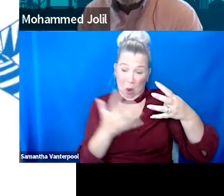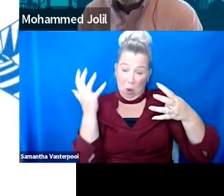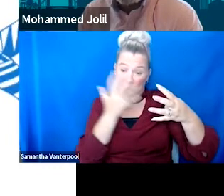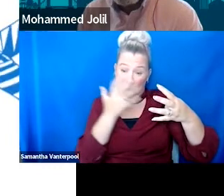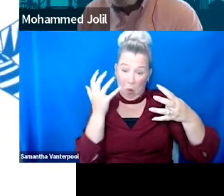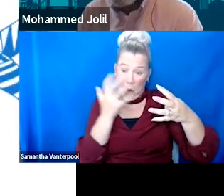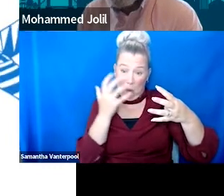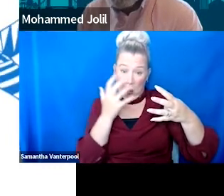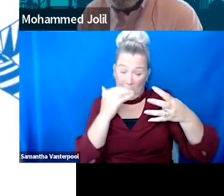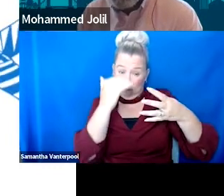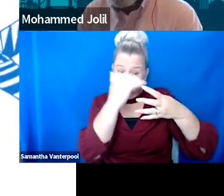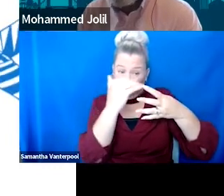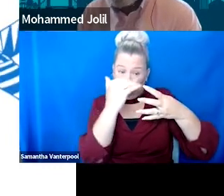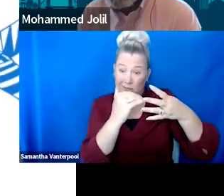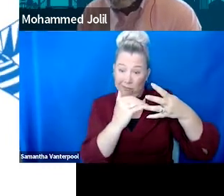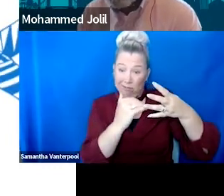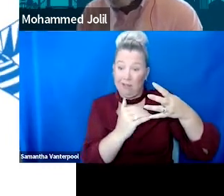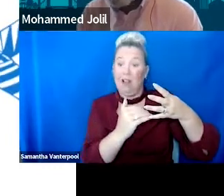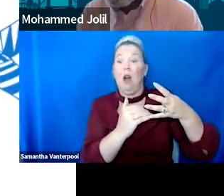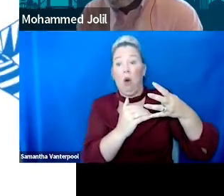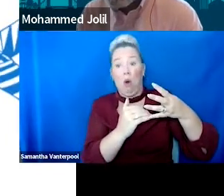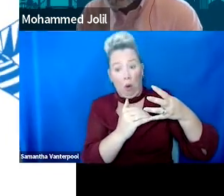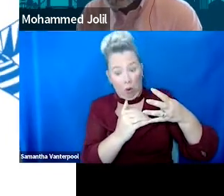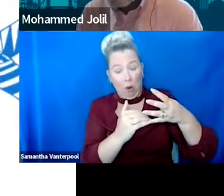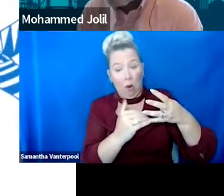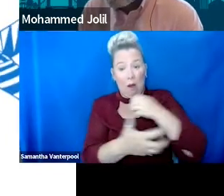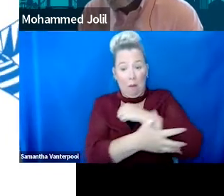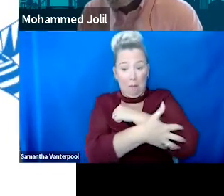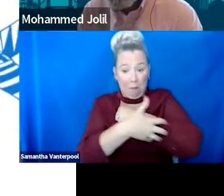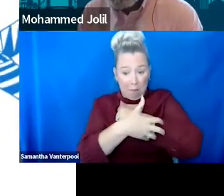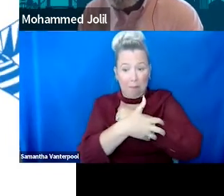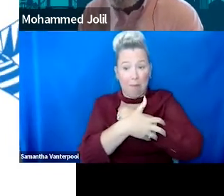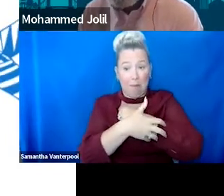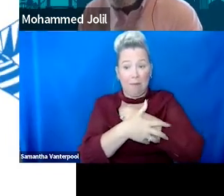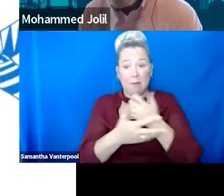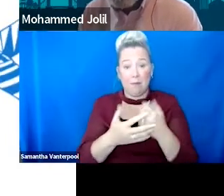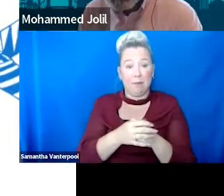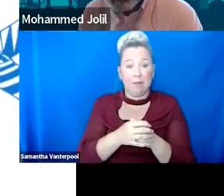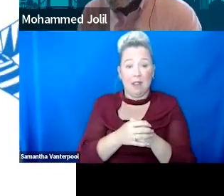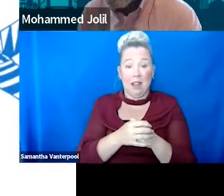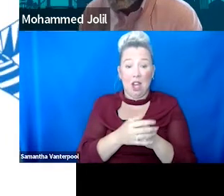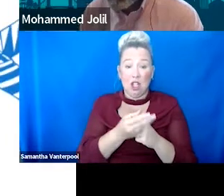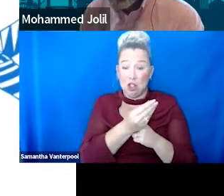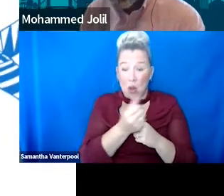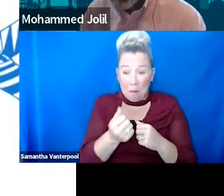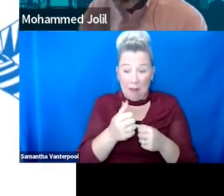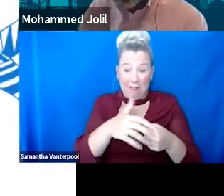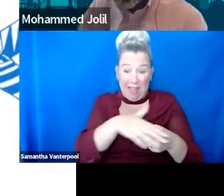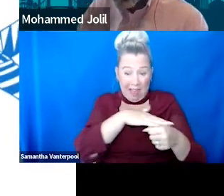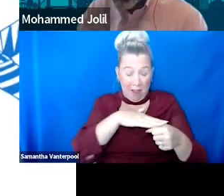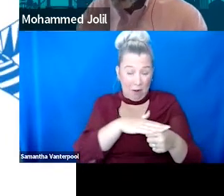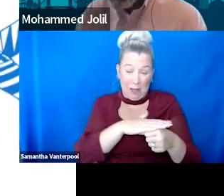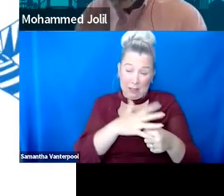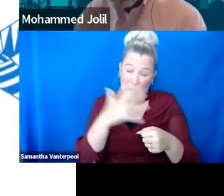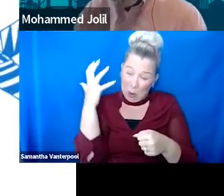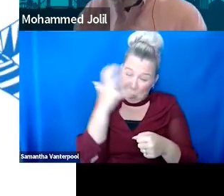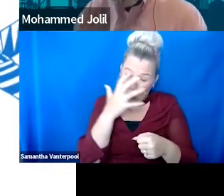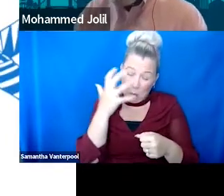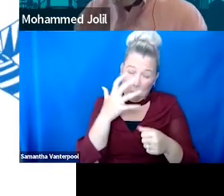IDACI, and some of our wards are some of the most deprived in the